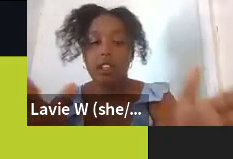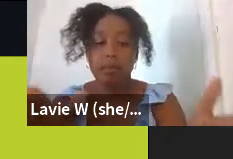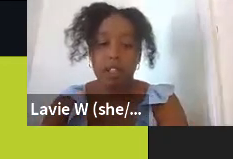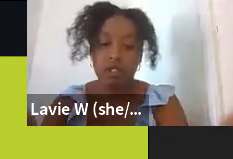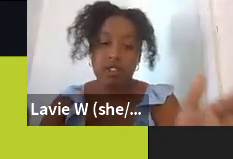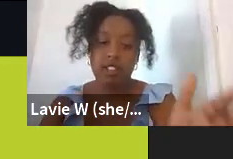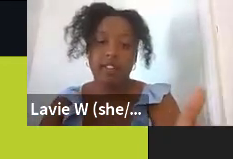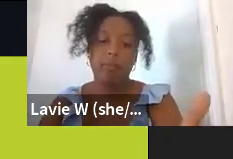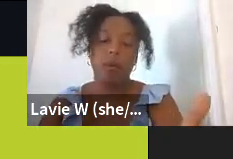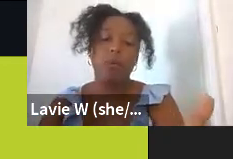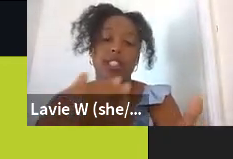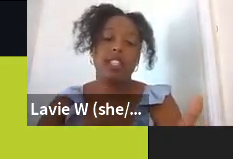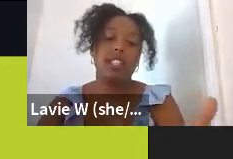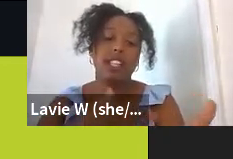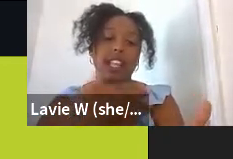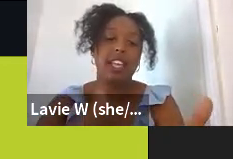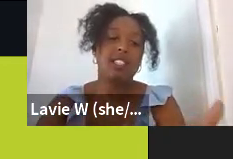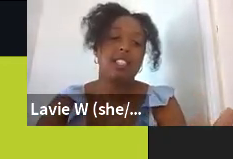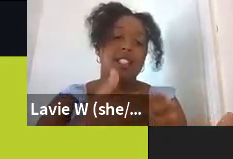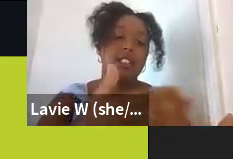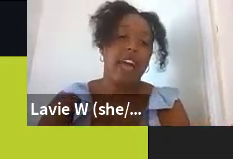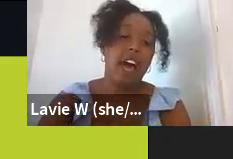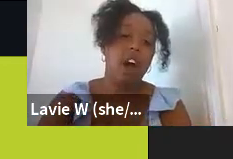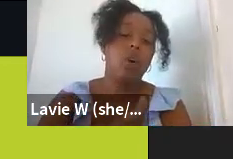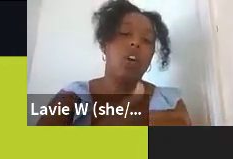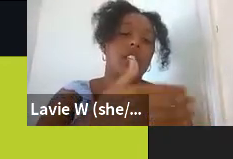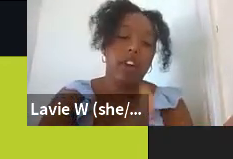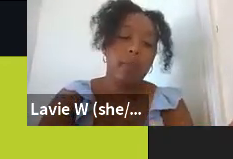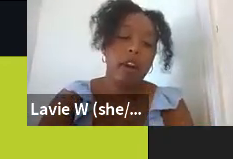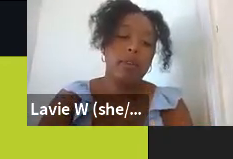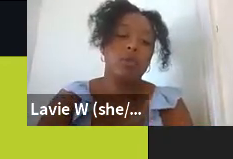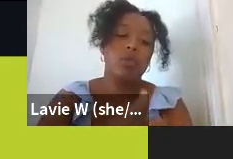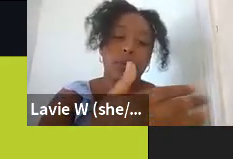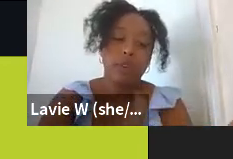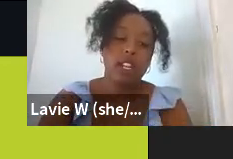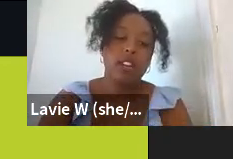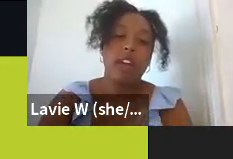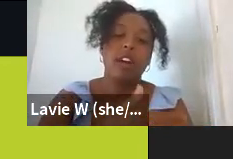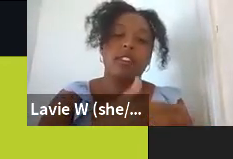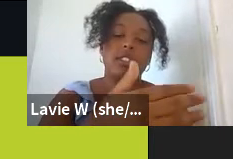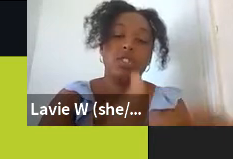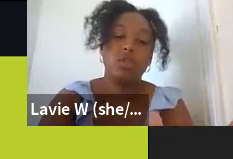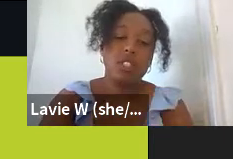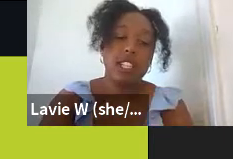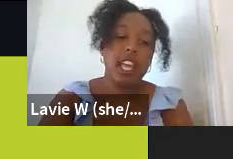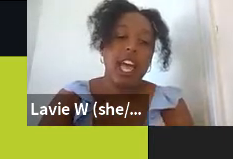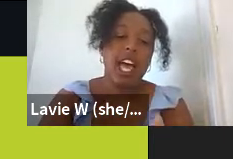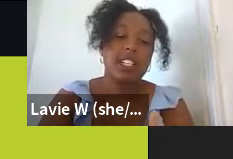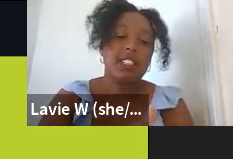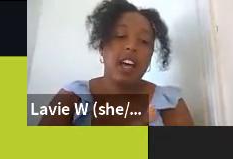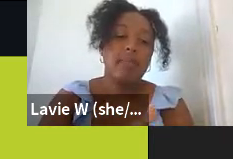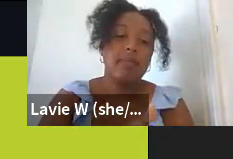the abolishment of slavery, but we see the legacies of how Sarah Bartman was paraded around and used